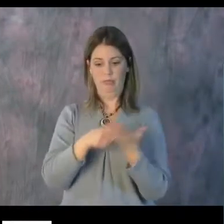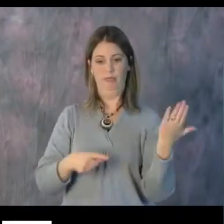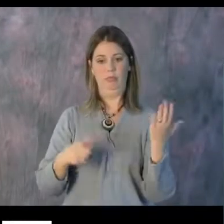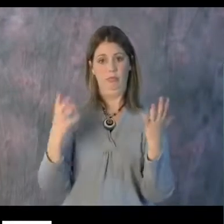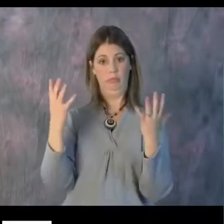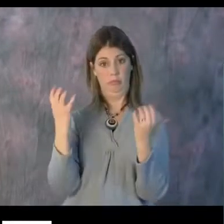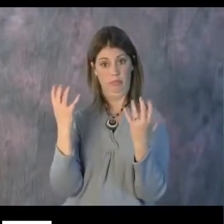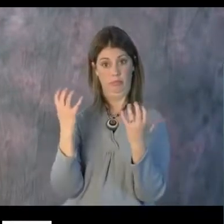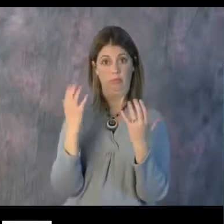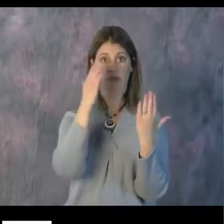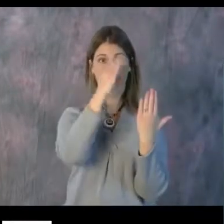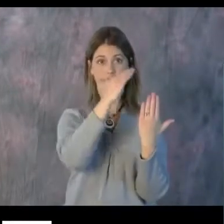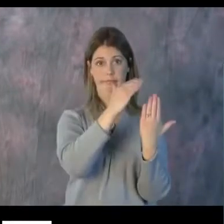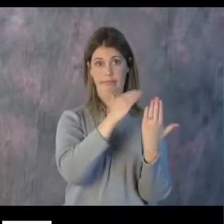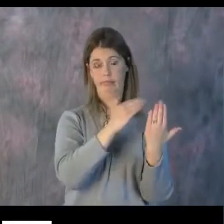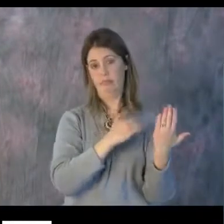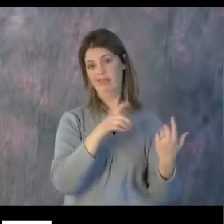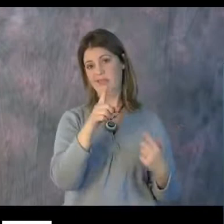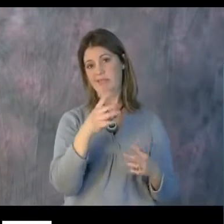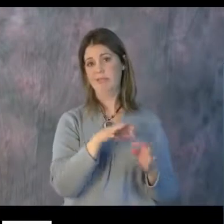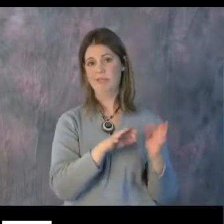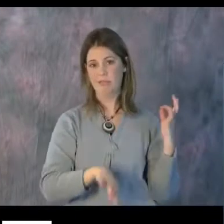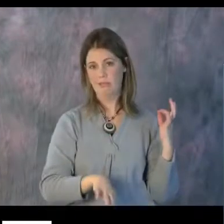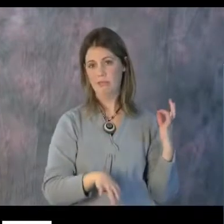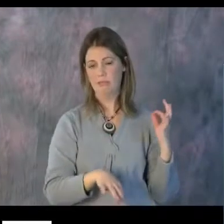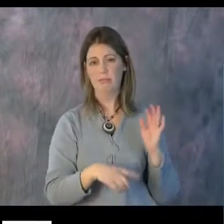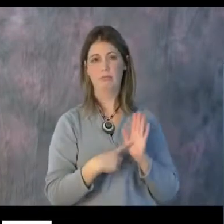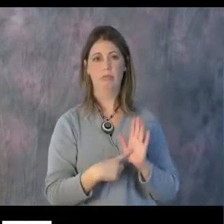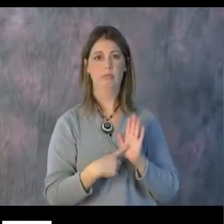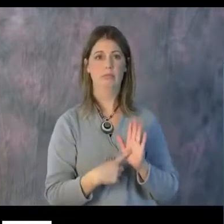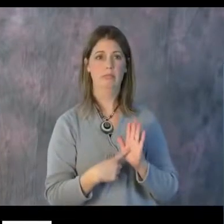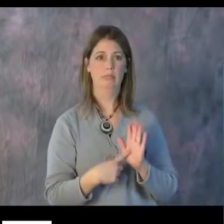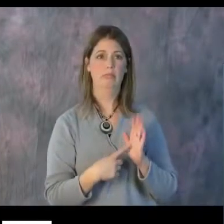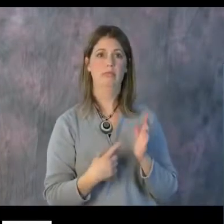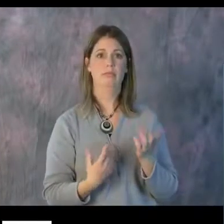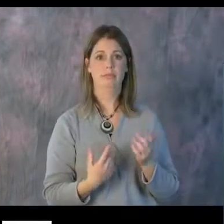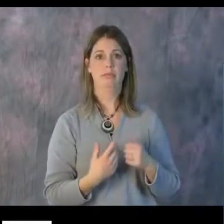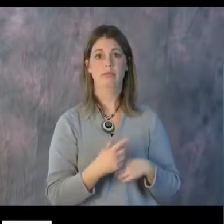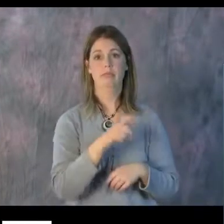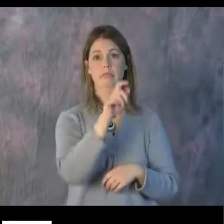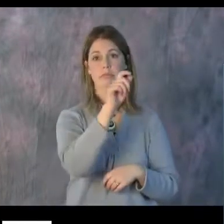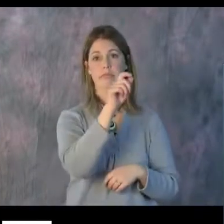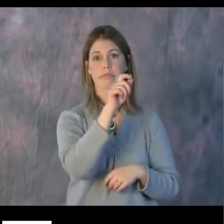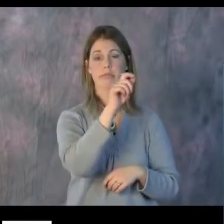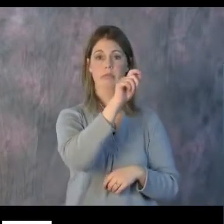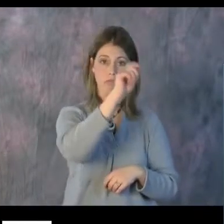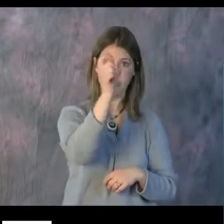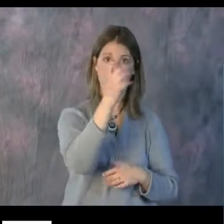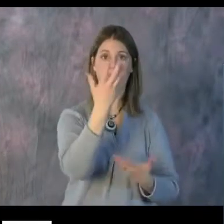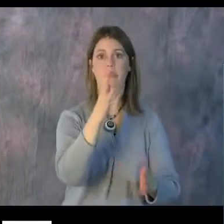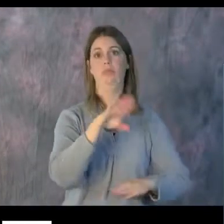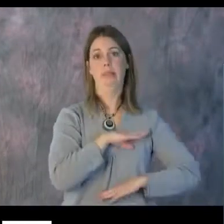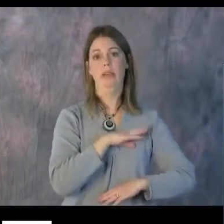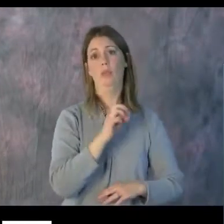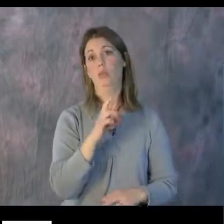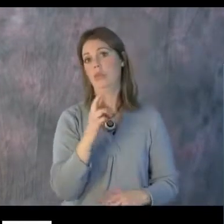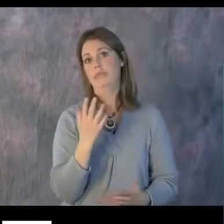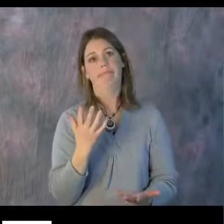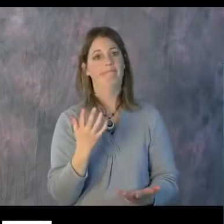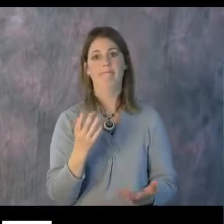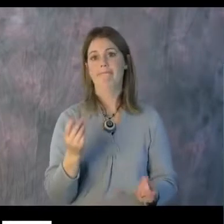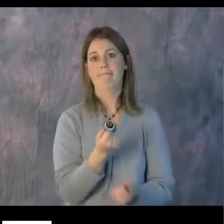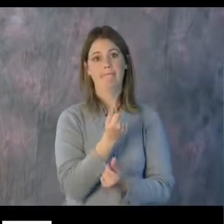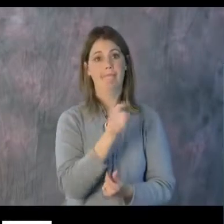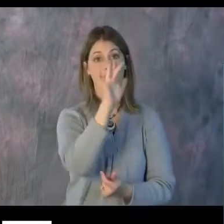And then again, with chores, you can have specific things that they want at the end, and give certain examples. And then once